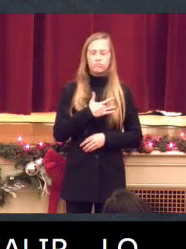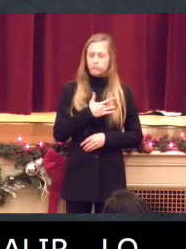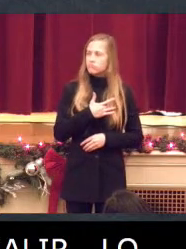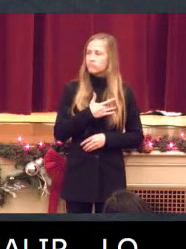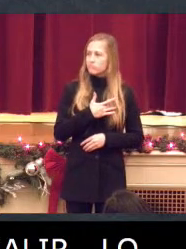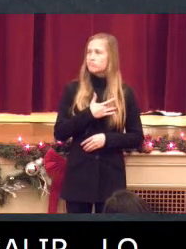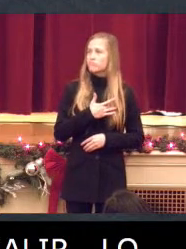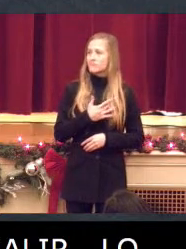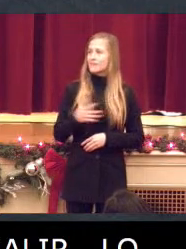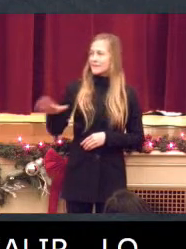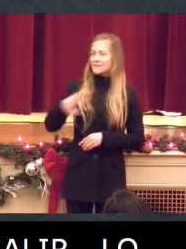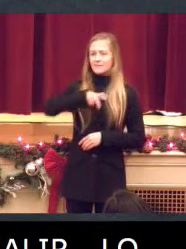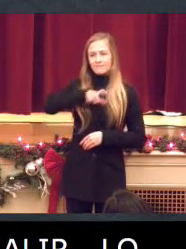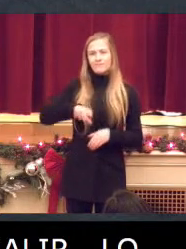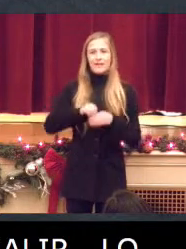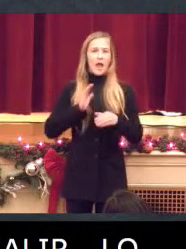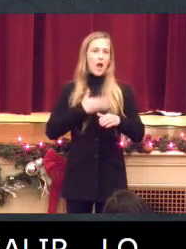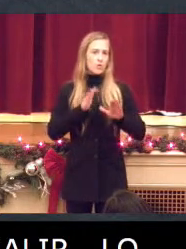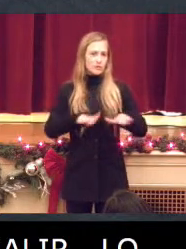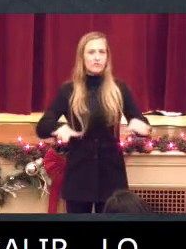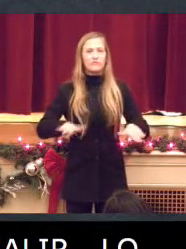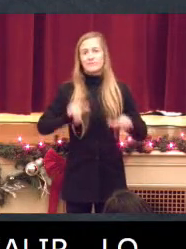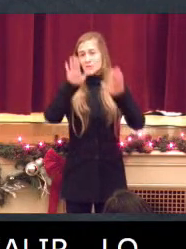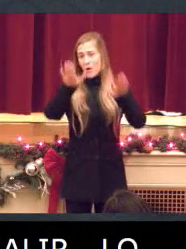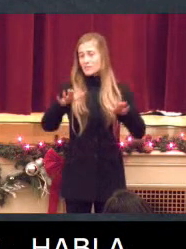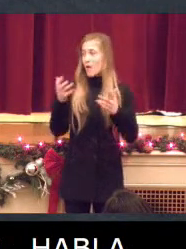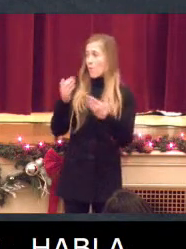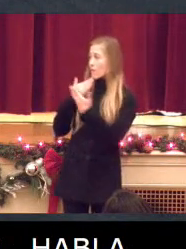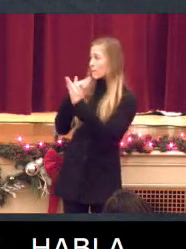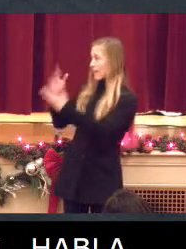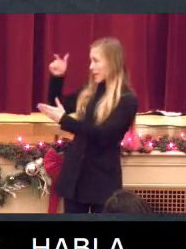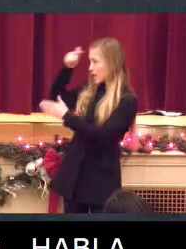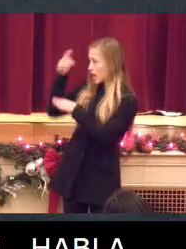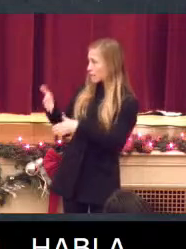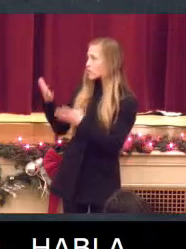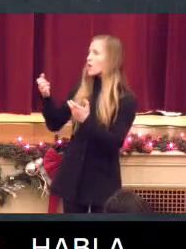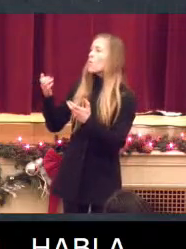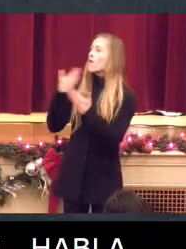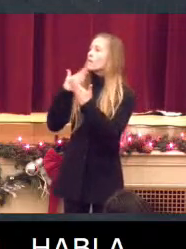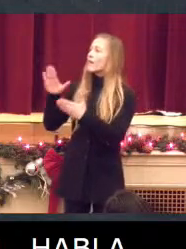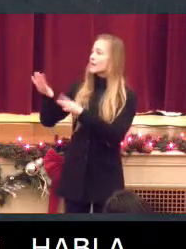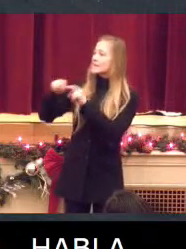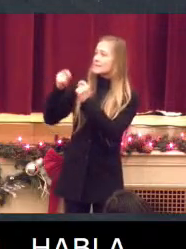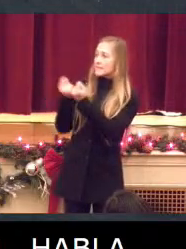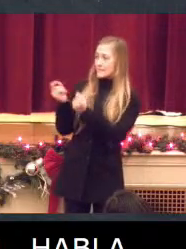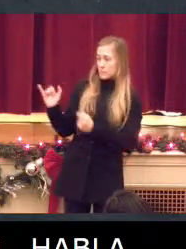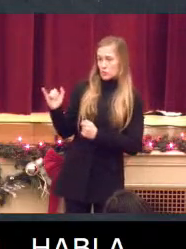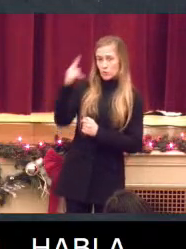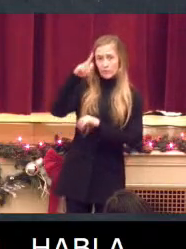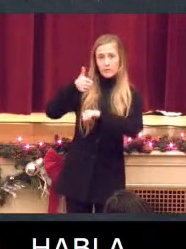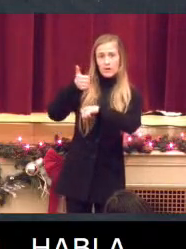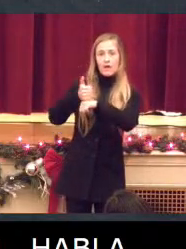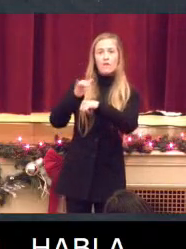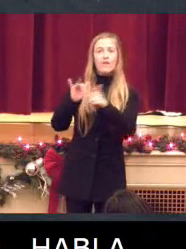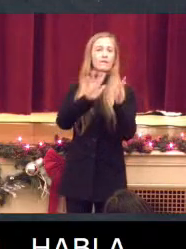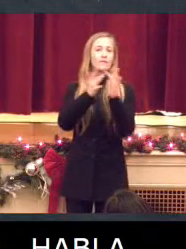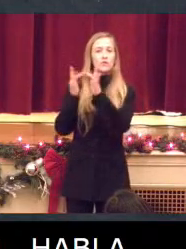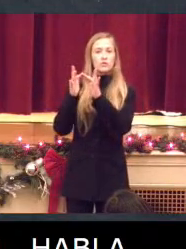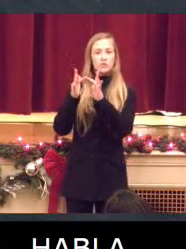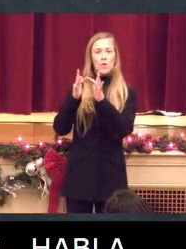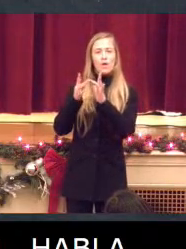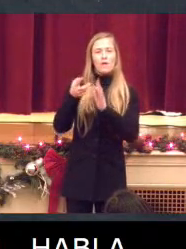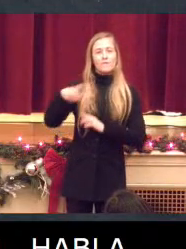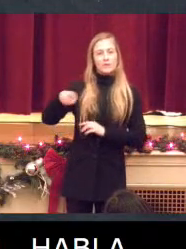our children. So I want to thank him. I also want to thank the members of his team for setting up that virtual field